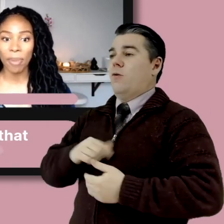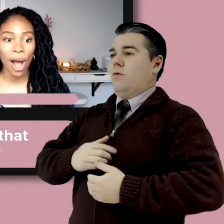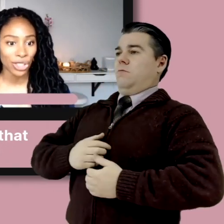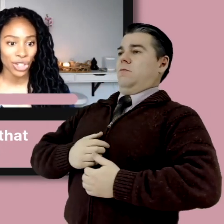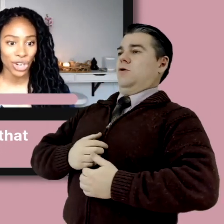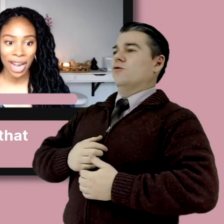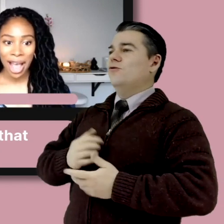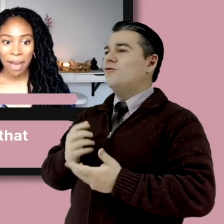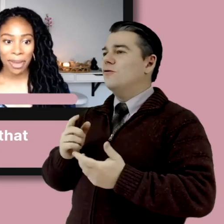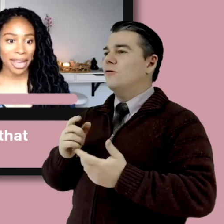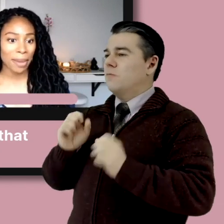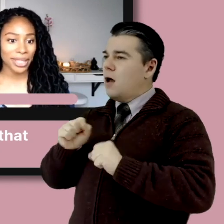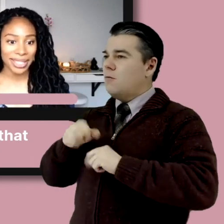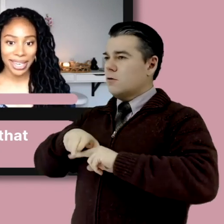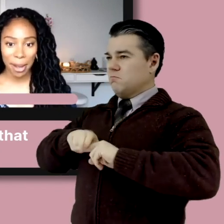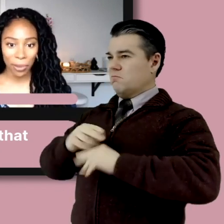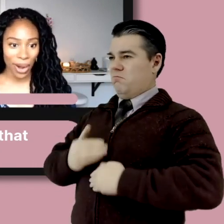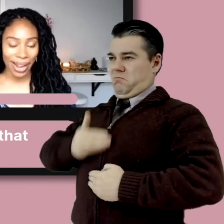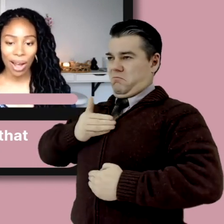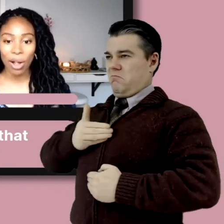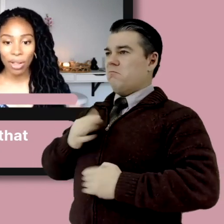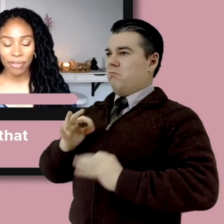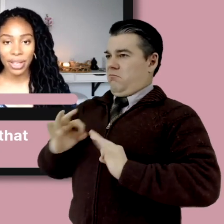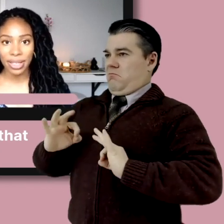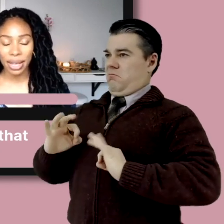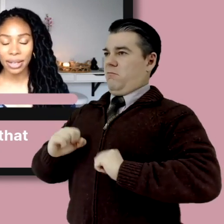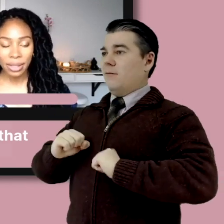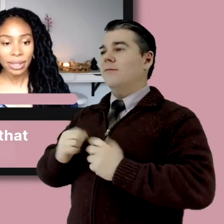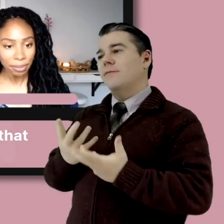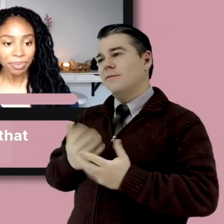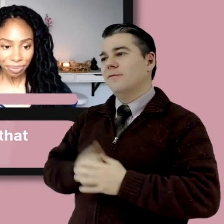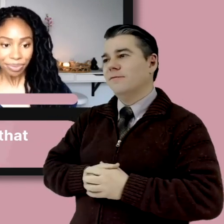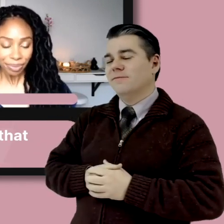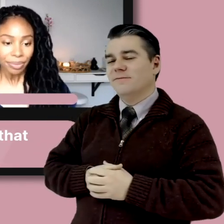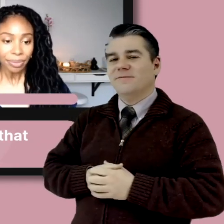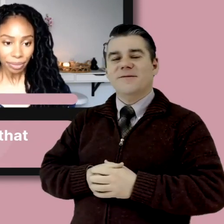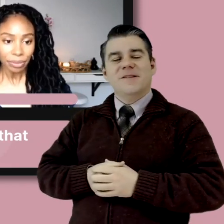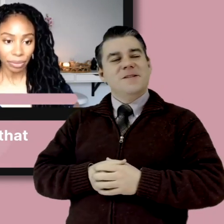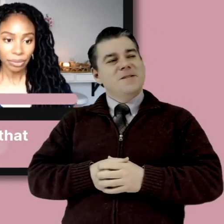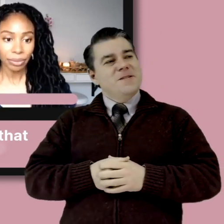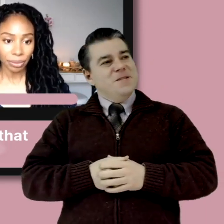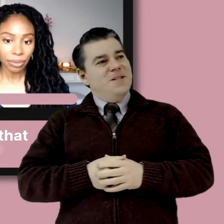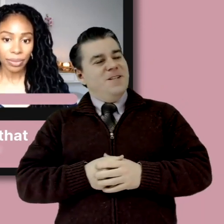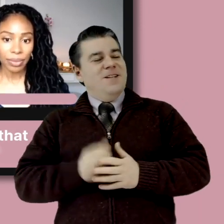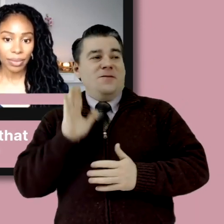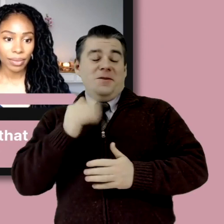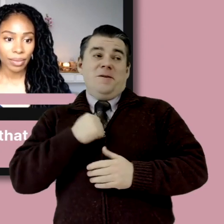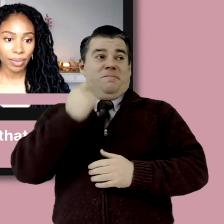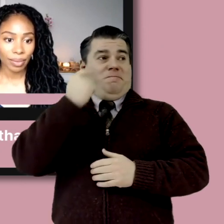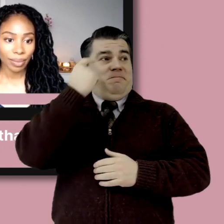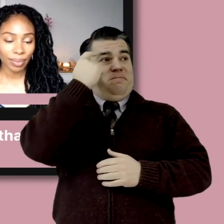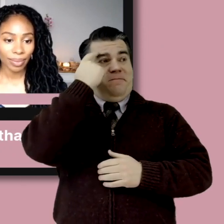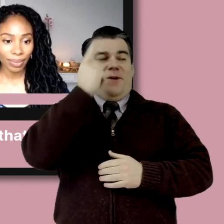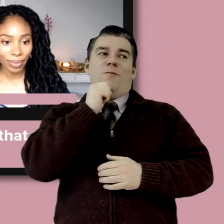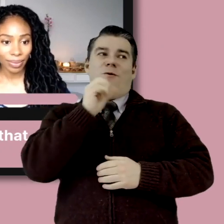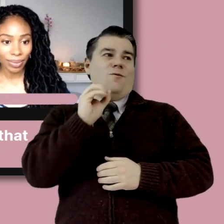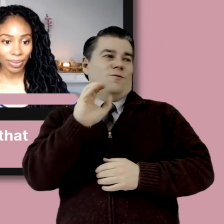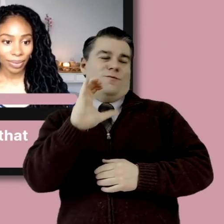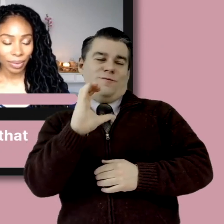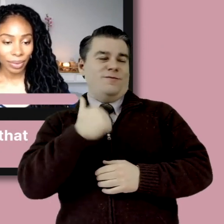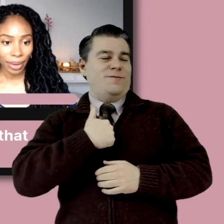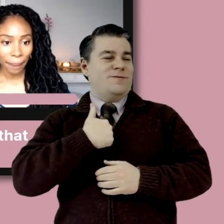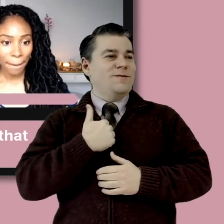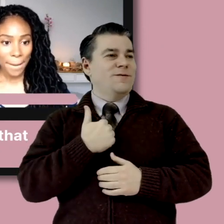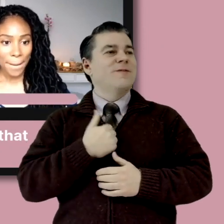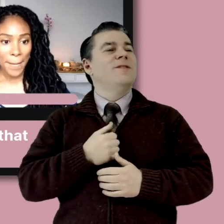our posture, being able to sit upright, all of these things. So I would imagine, I'm not an occupational